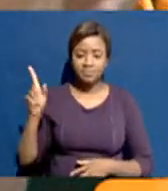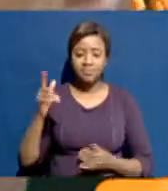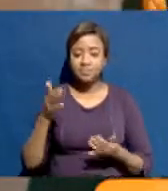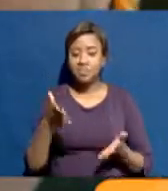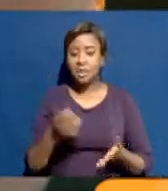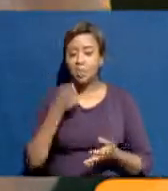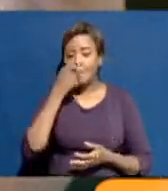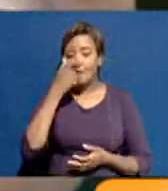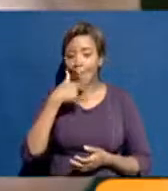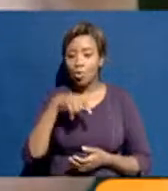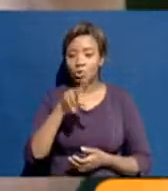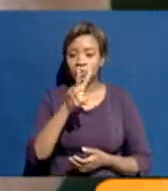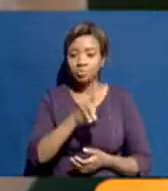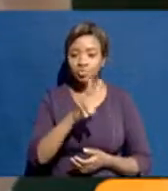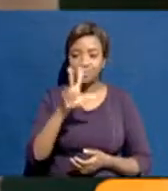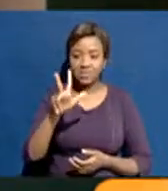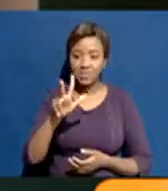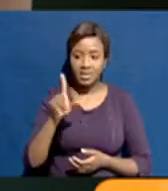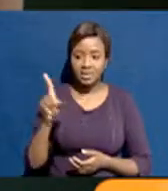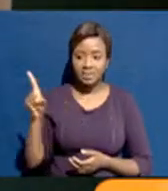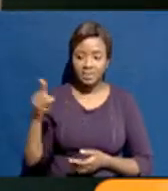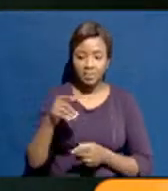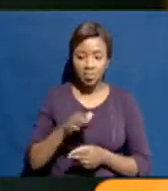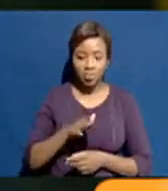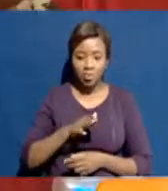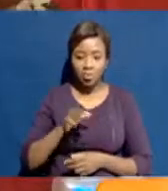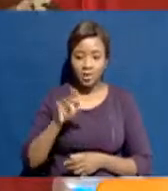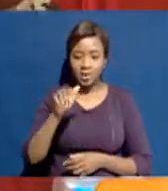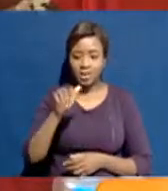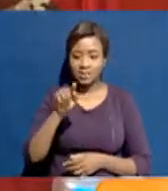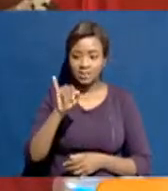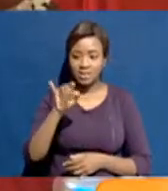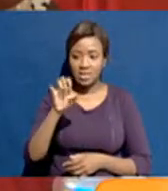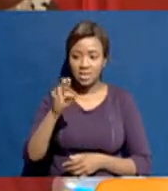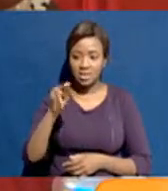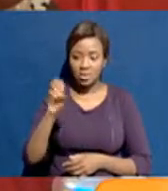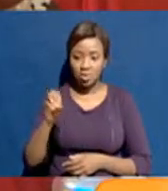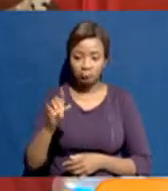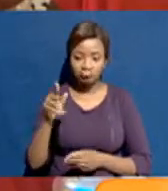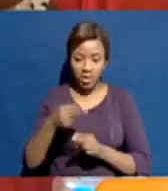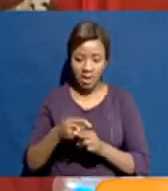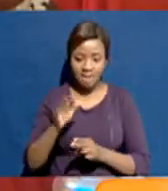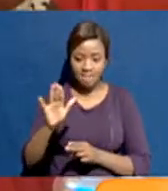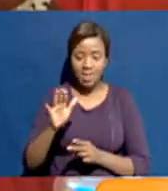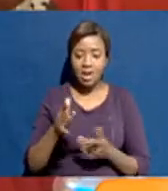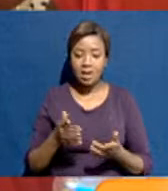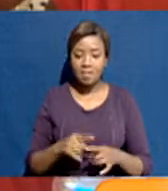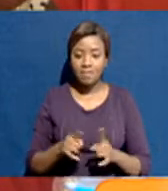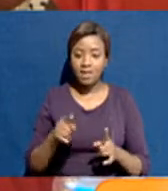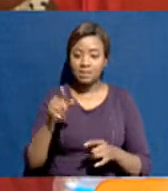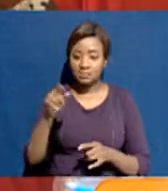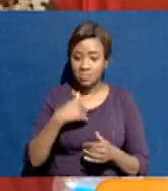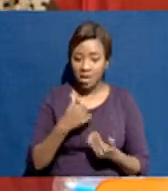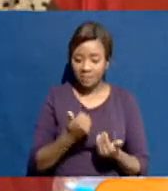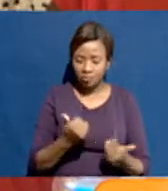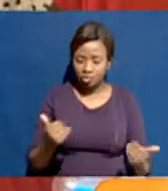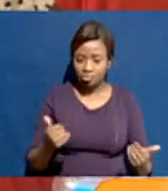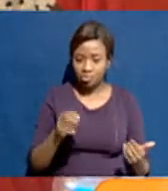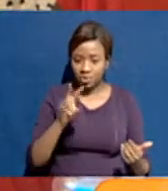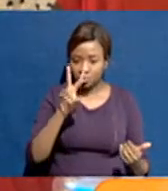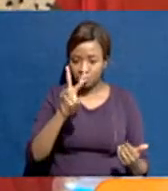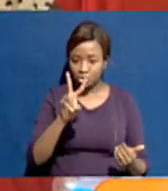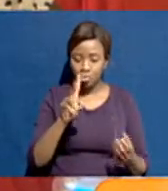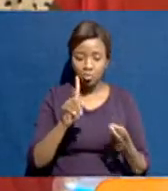23 years old, Meridian Atieno is a single mother of two children. But today she wears the hat of a peer